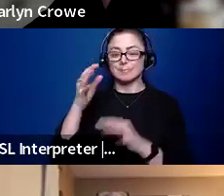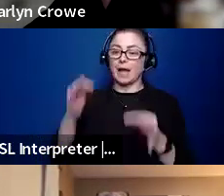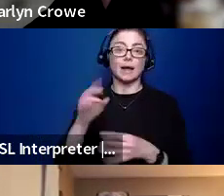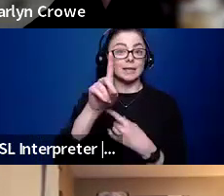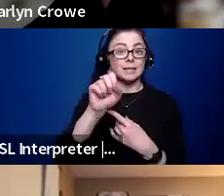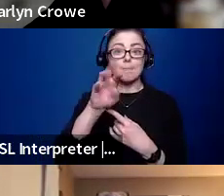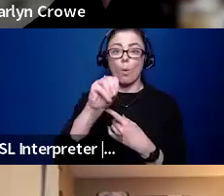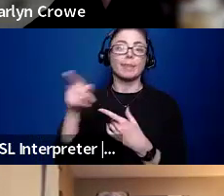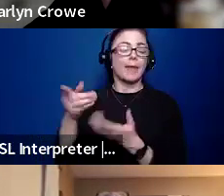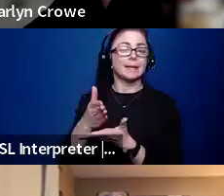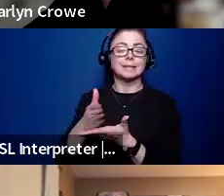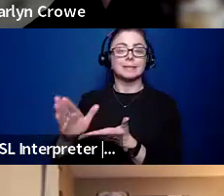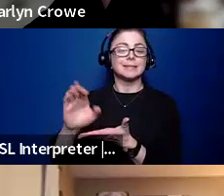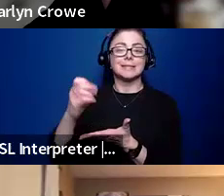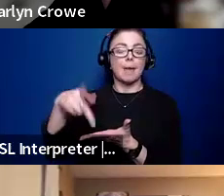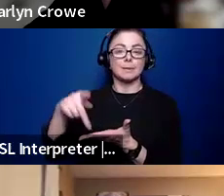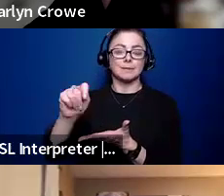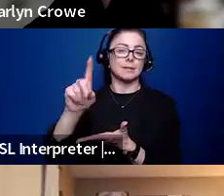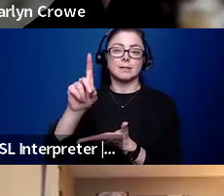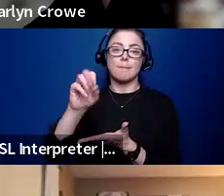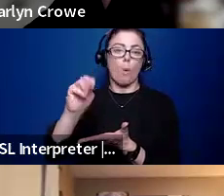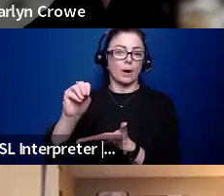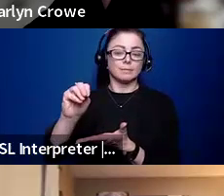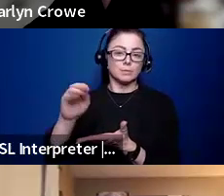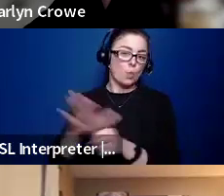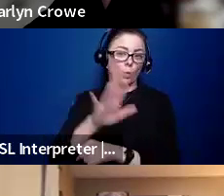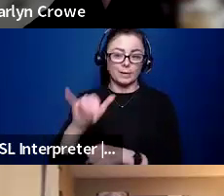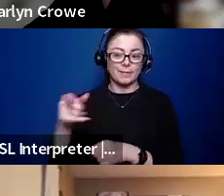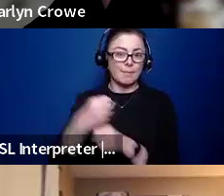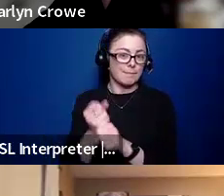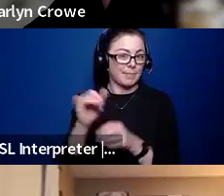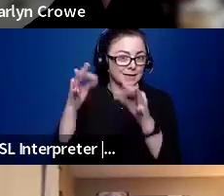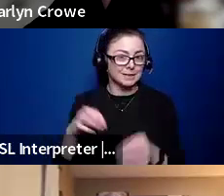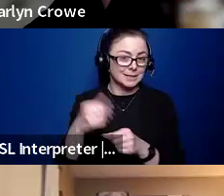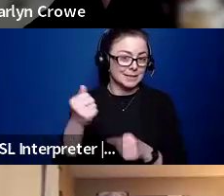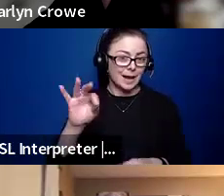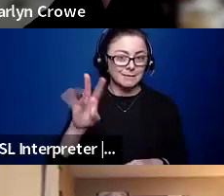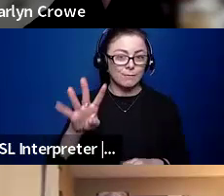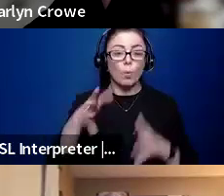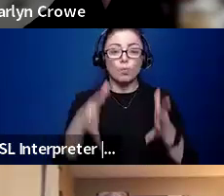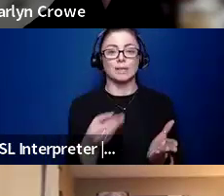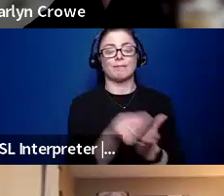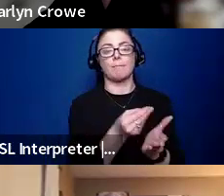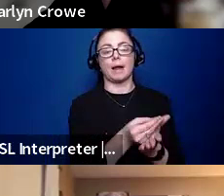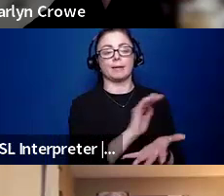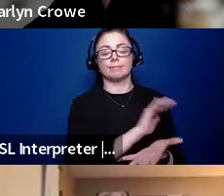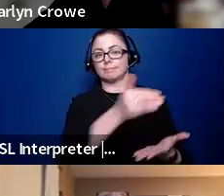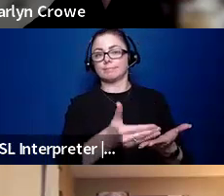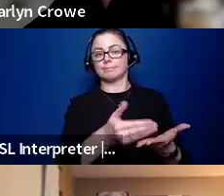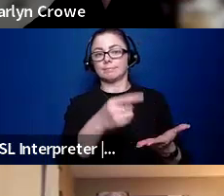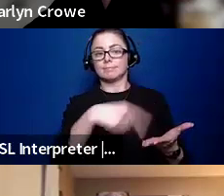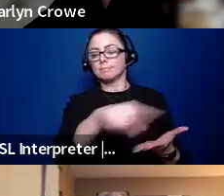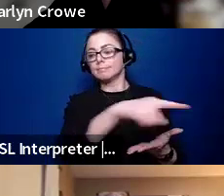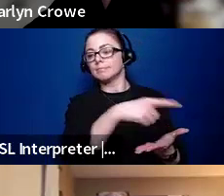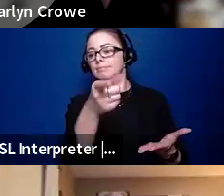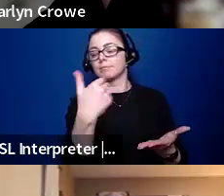from the special ed part. That's the decision they made in 74. And then all the rest of the money goes into a pot, which kind of allows you to have a